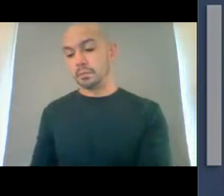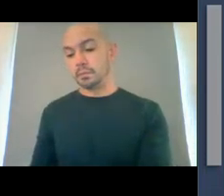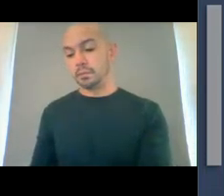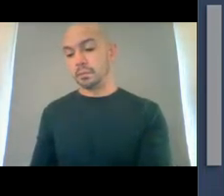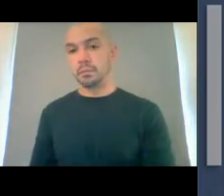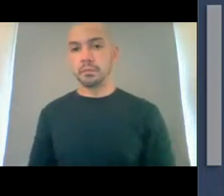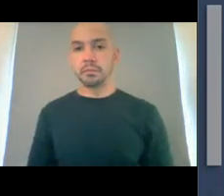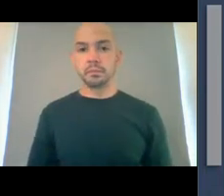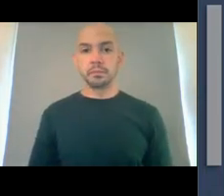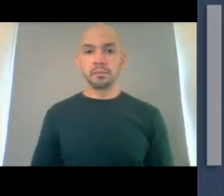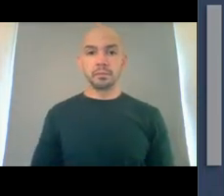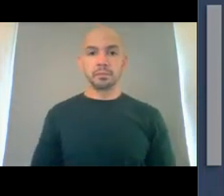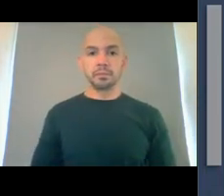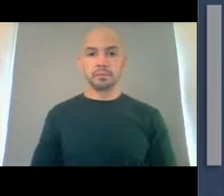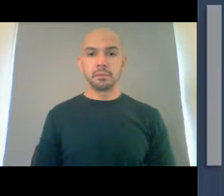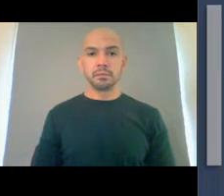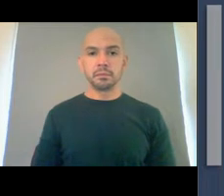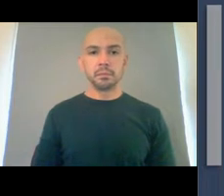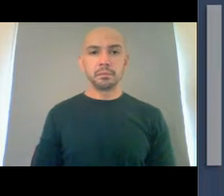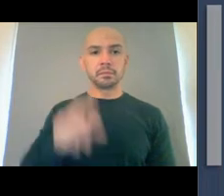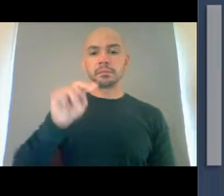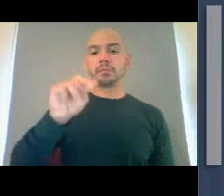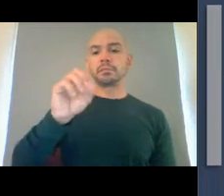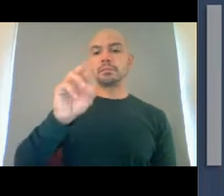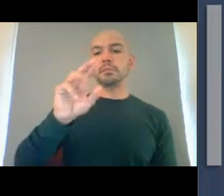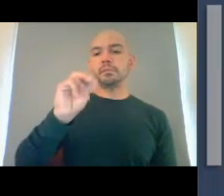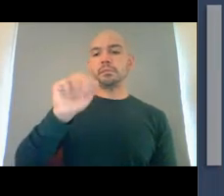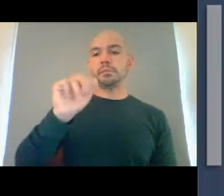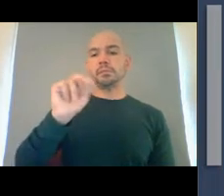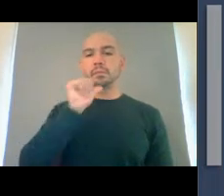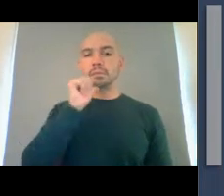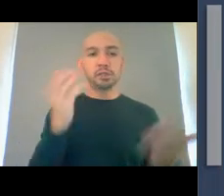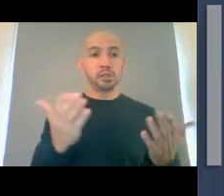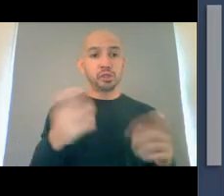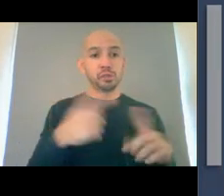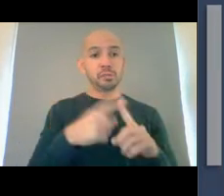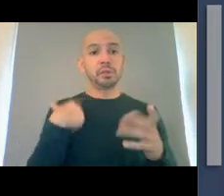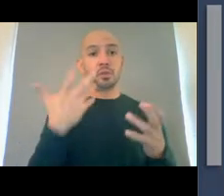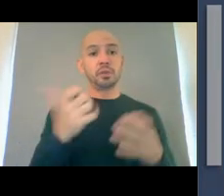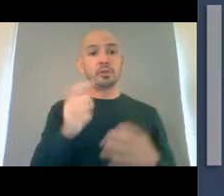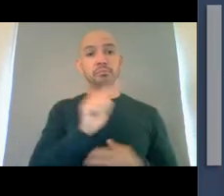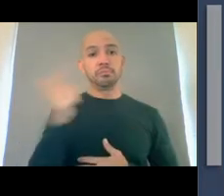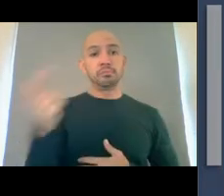it doesn't appear that norman is uh with us at the moment so i would like to move on to uh anna lisa bevin